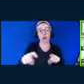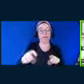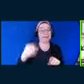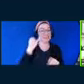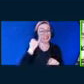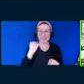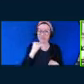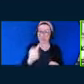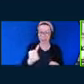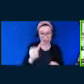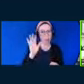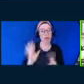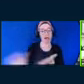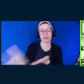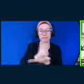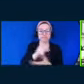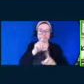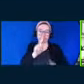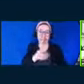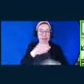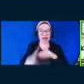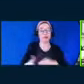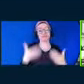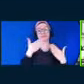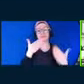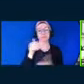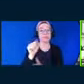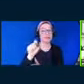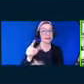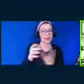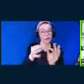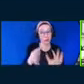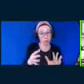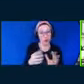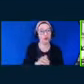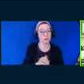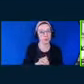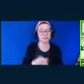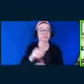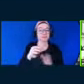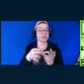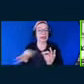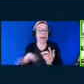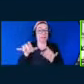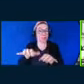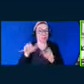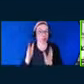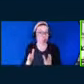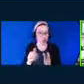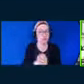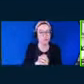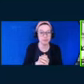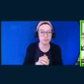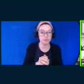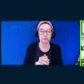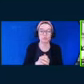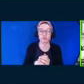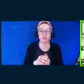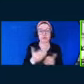call. I want to thank our ASL interpreters, our closed captioners, and to the bot for your support